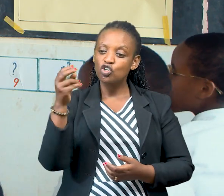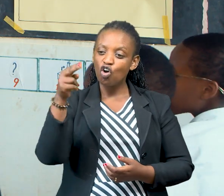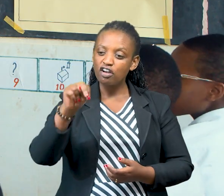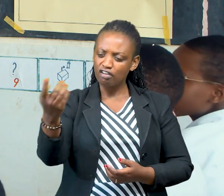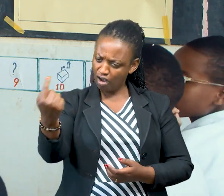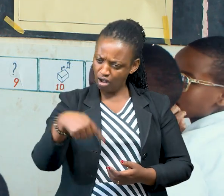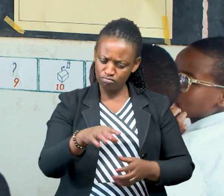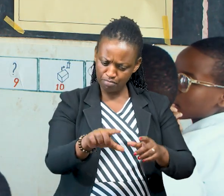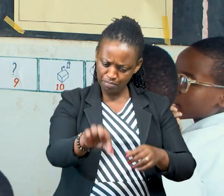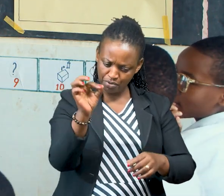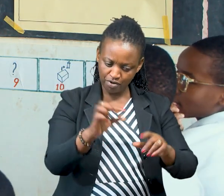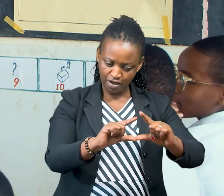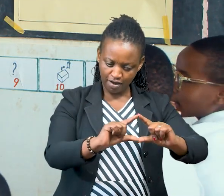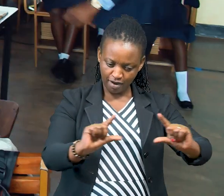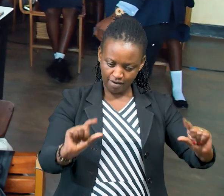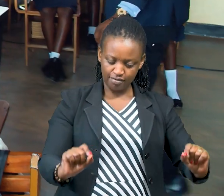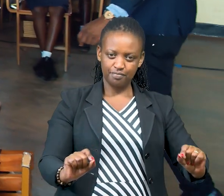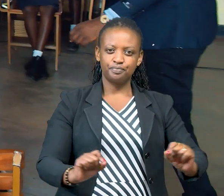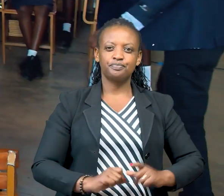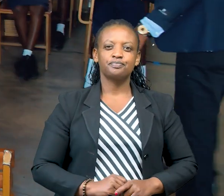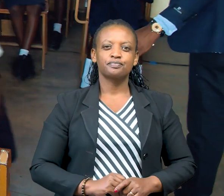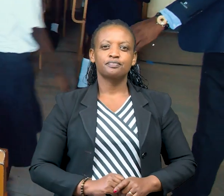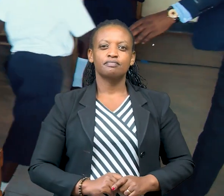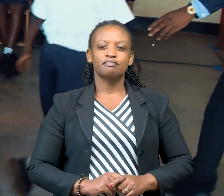come. Come and pick a card.